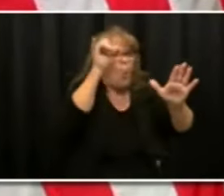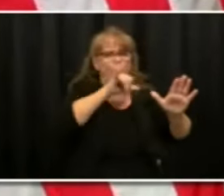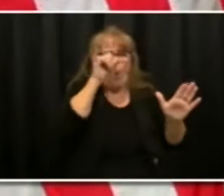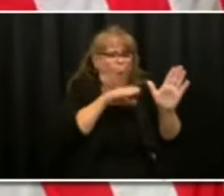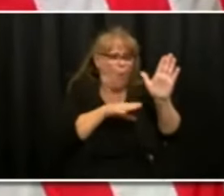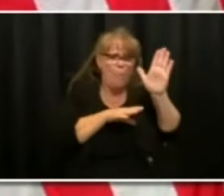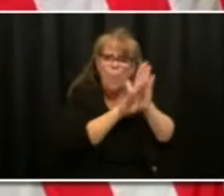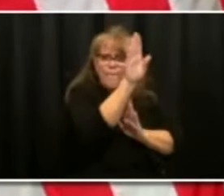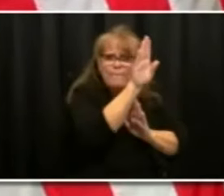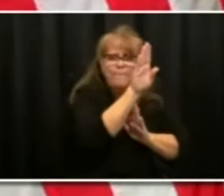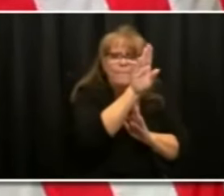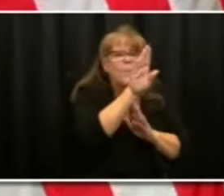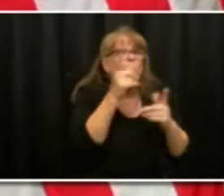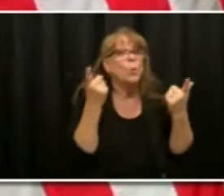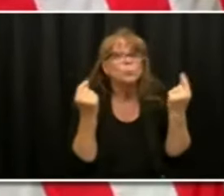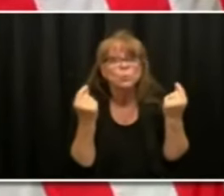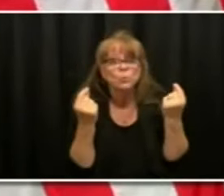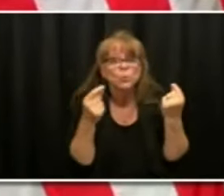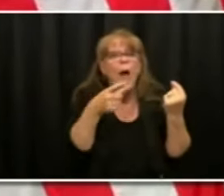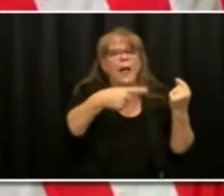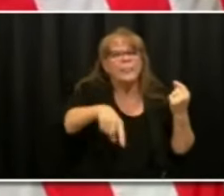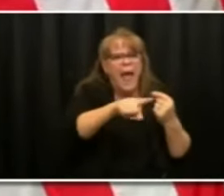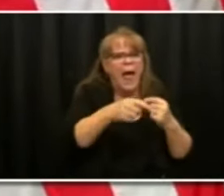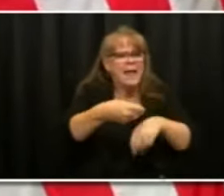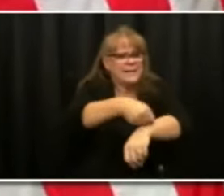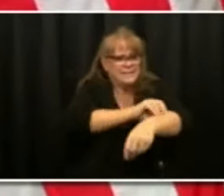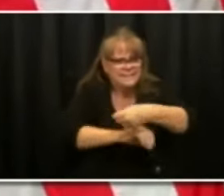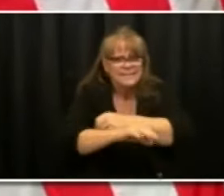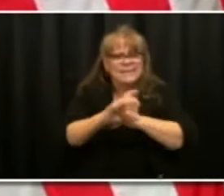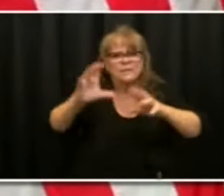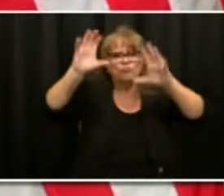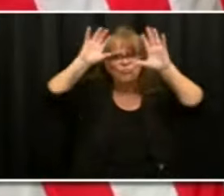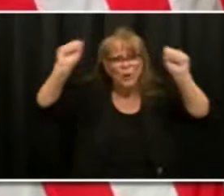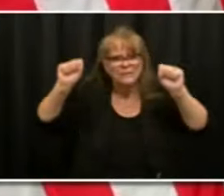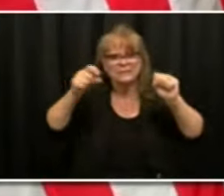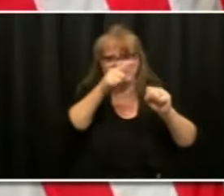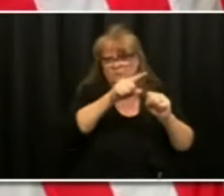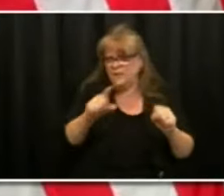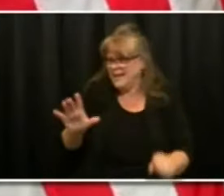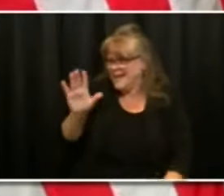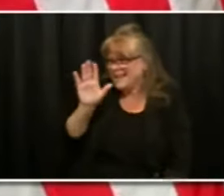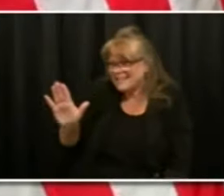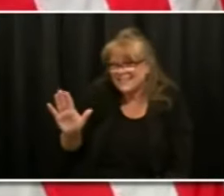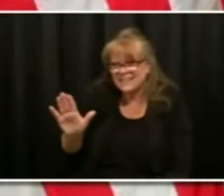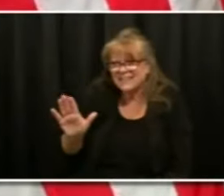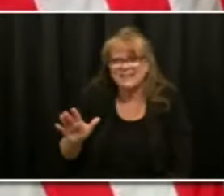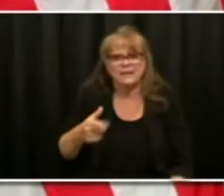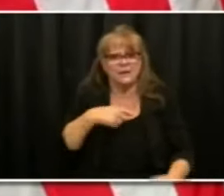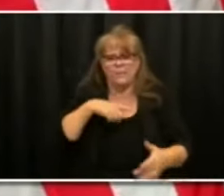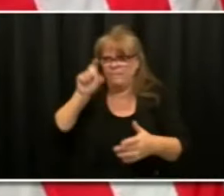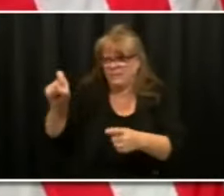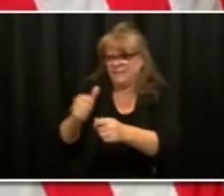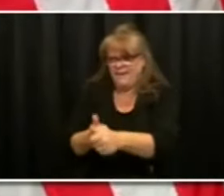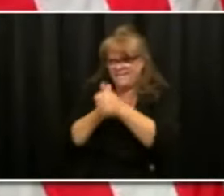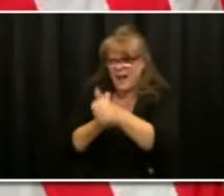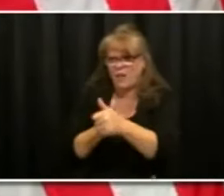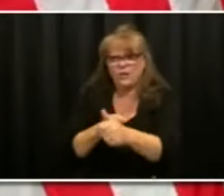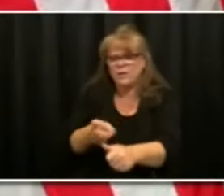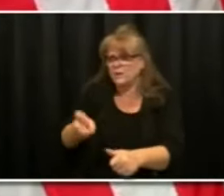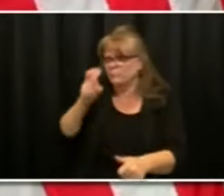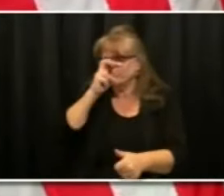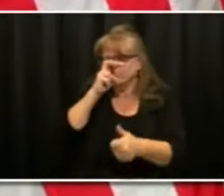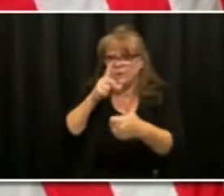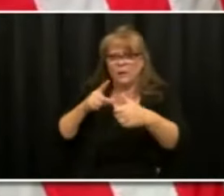early through public health orders that put important safety provisions on their local businesses and